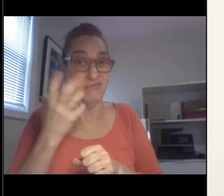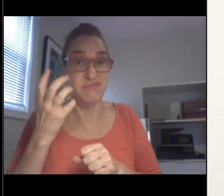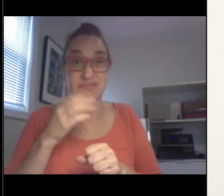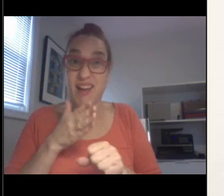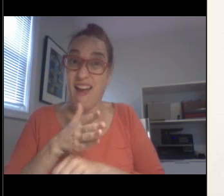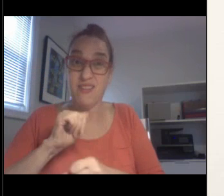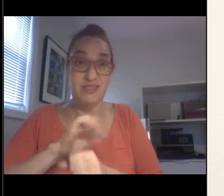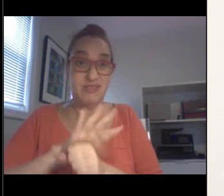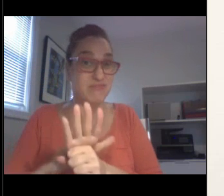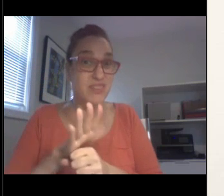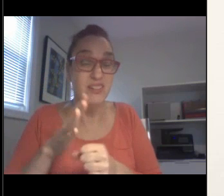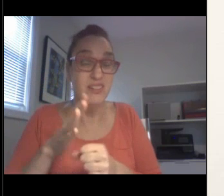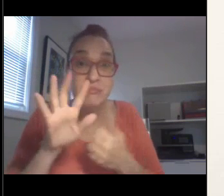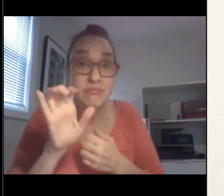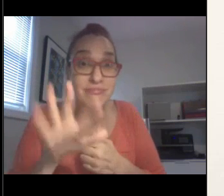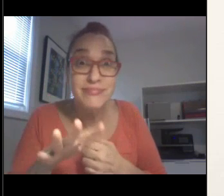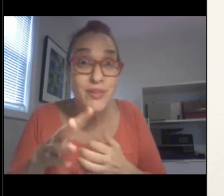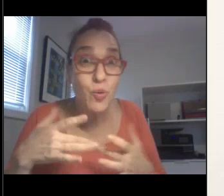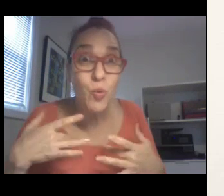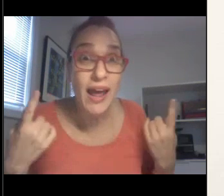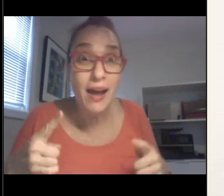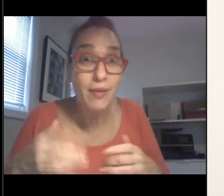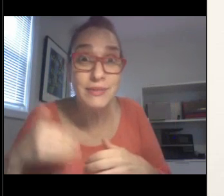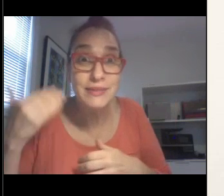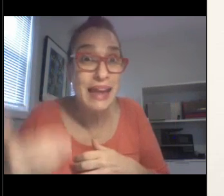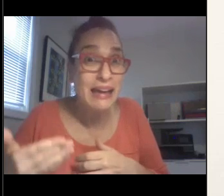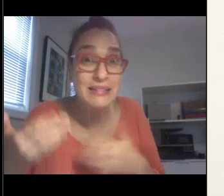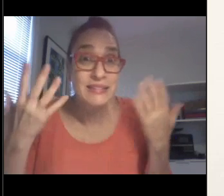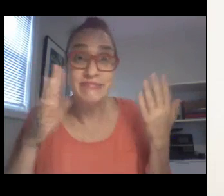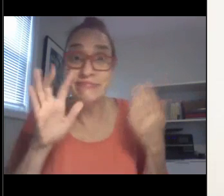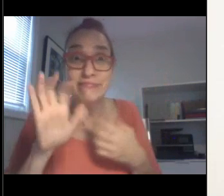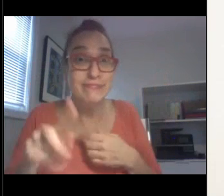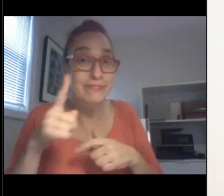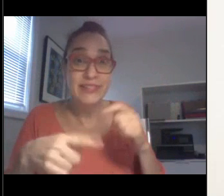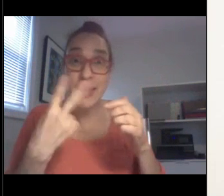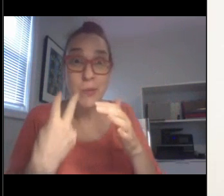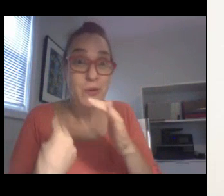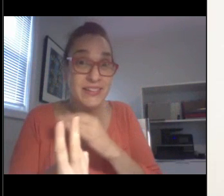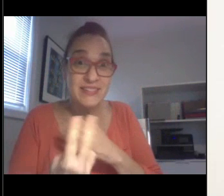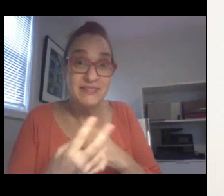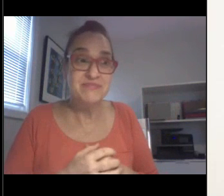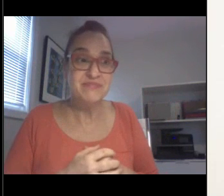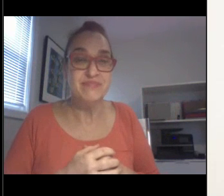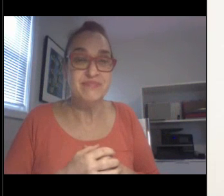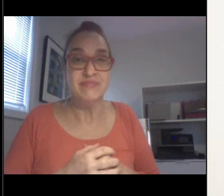knows what's going to happen. So yes, next please.